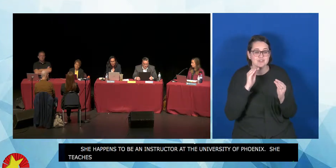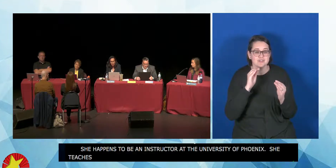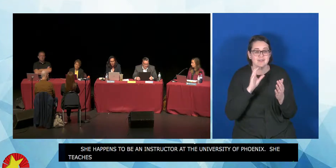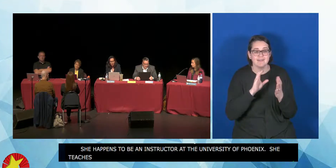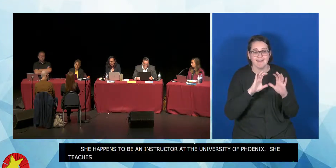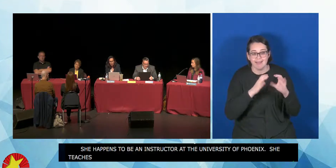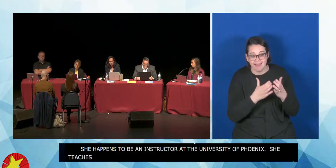criminal justice,